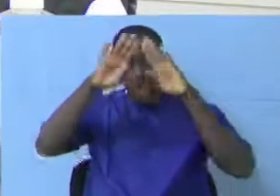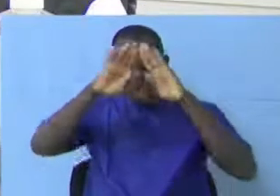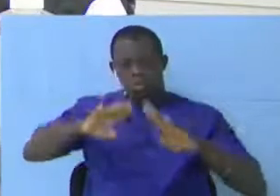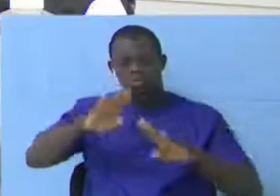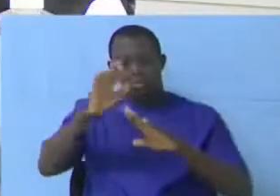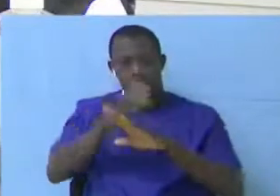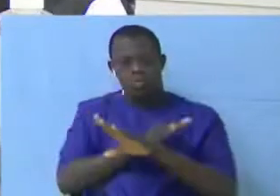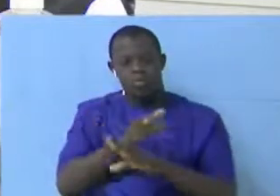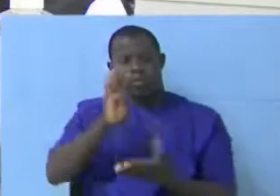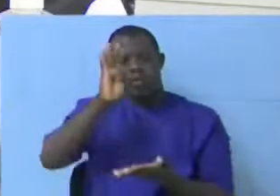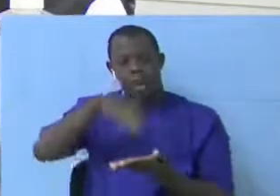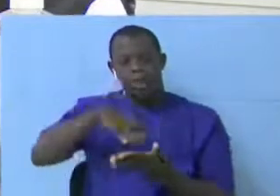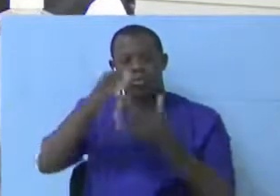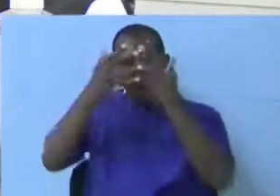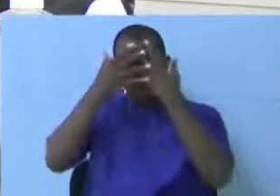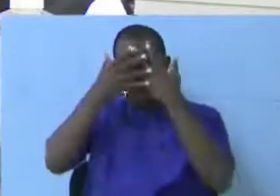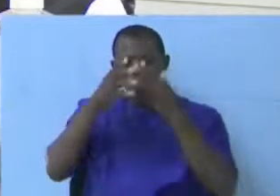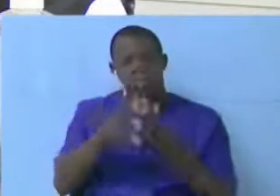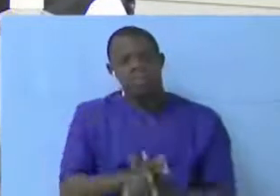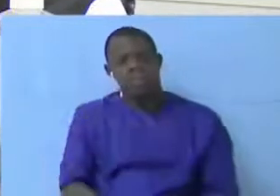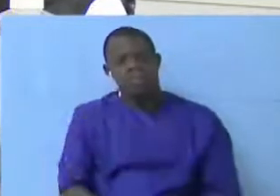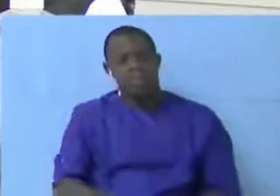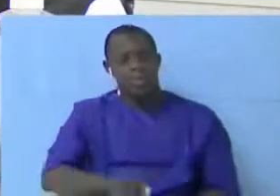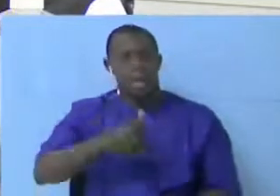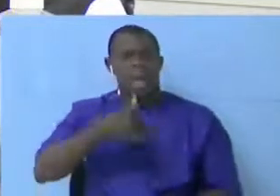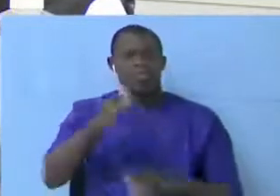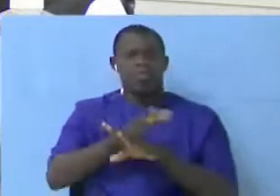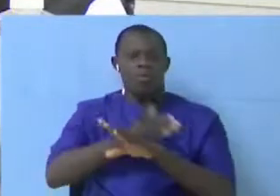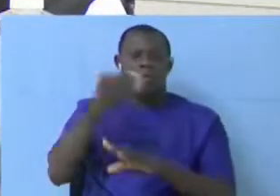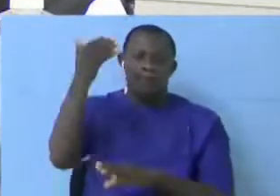I then went to visit colleagues who were in jail there.